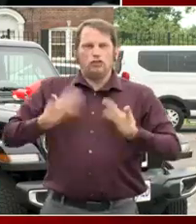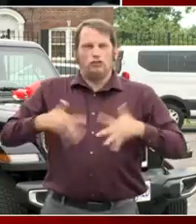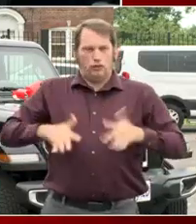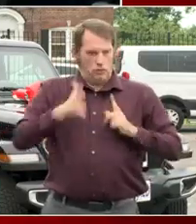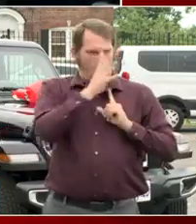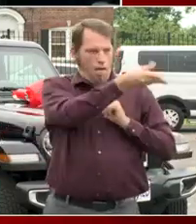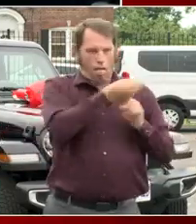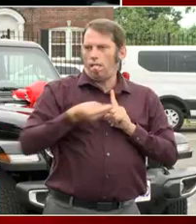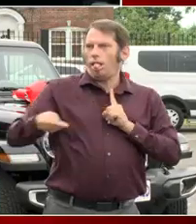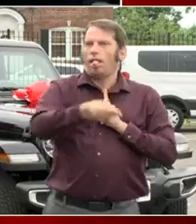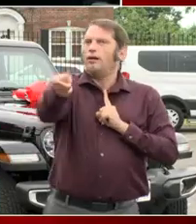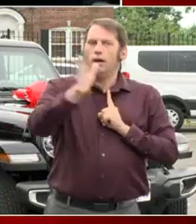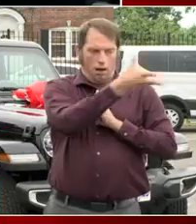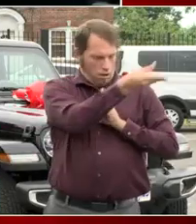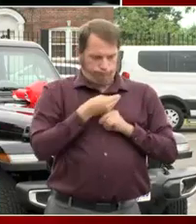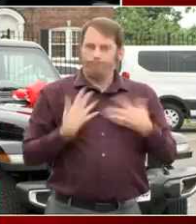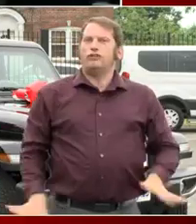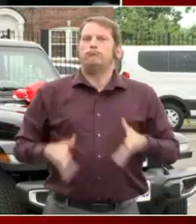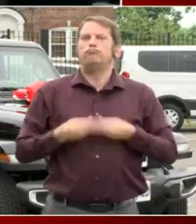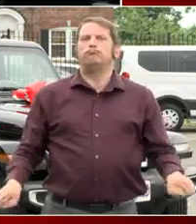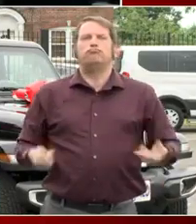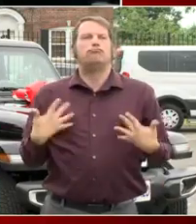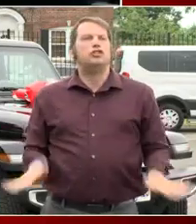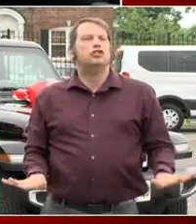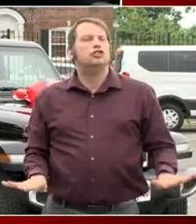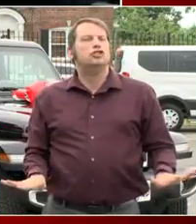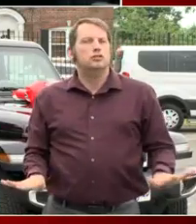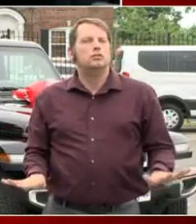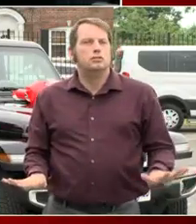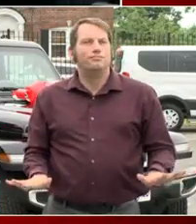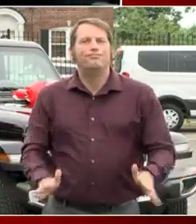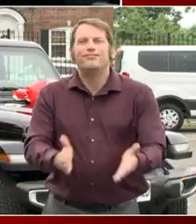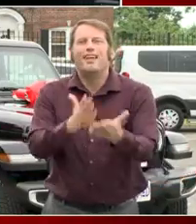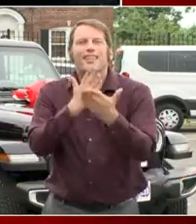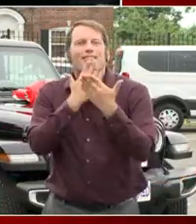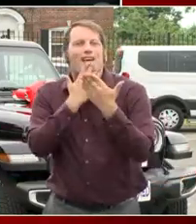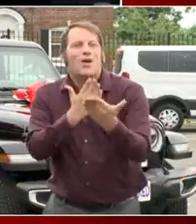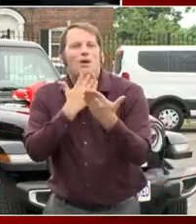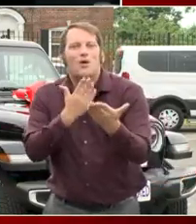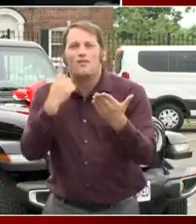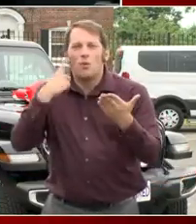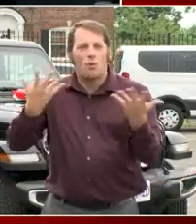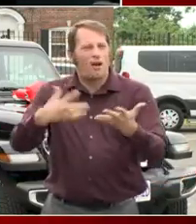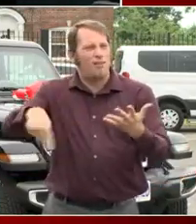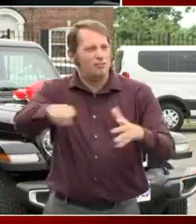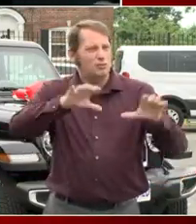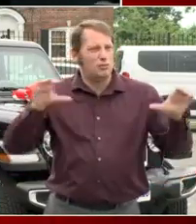do. So once again, thank you so much for all you do. We look forward to working with you. Thank you.